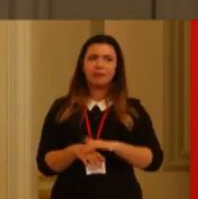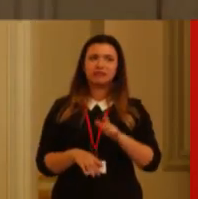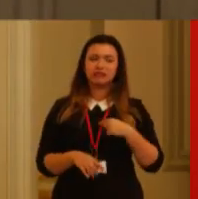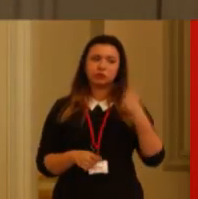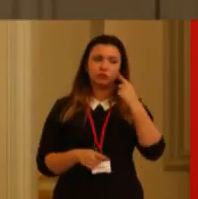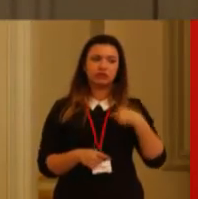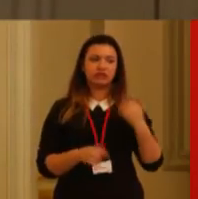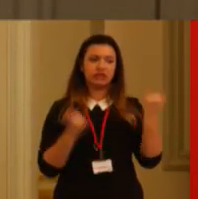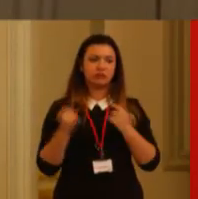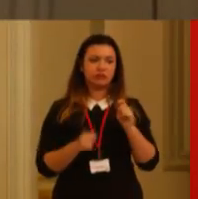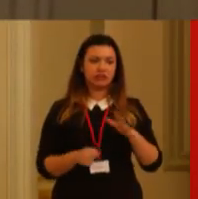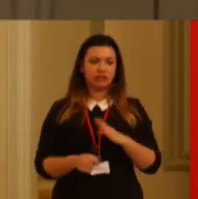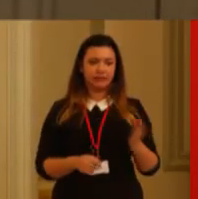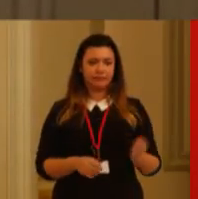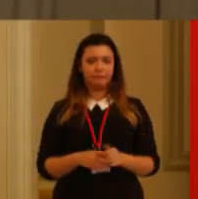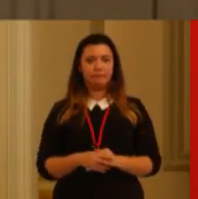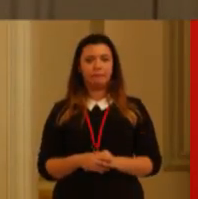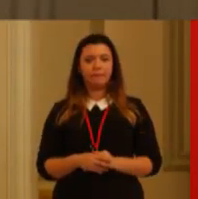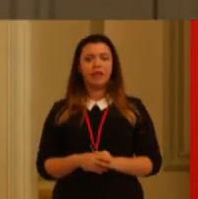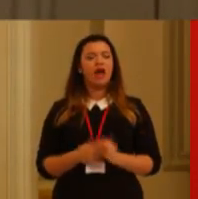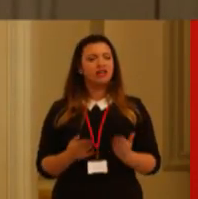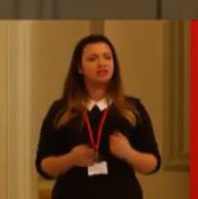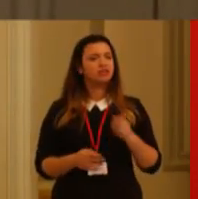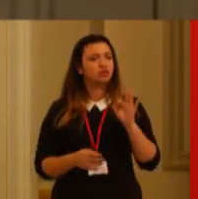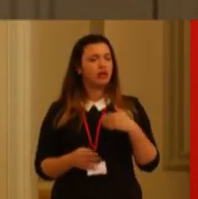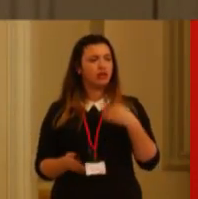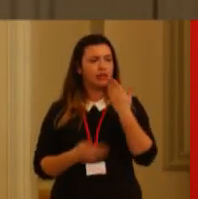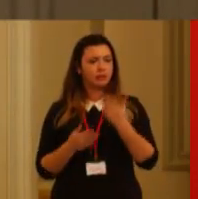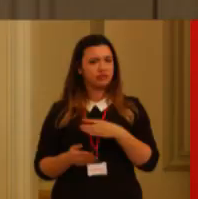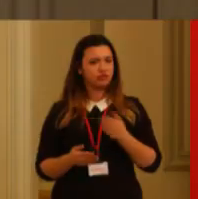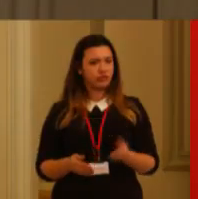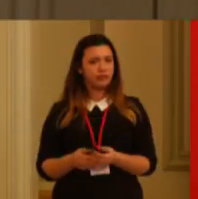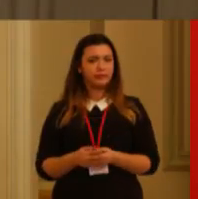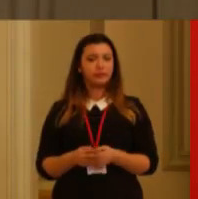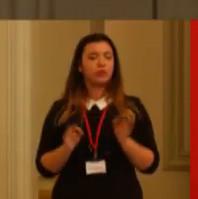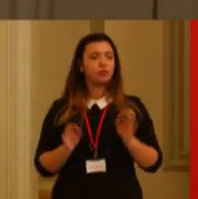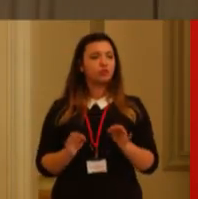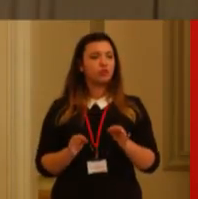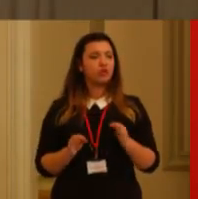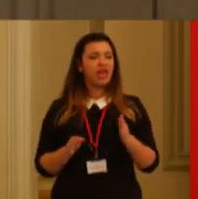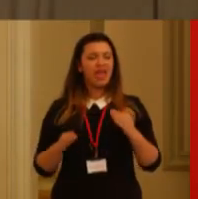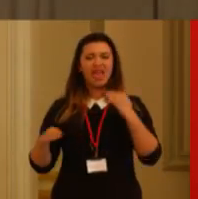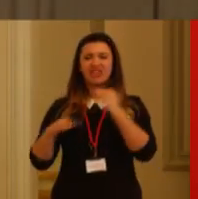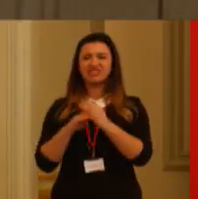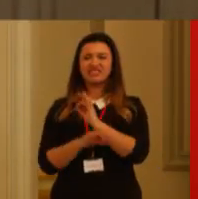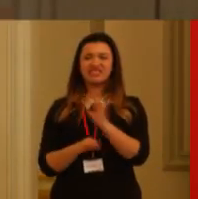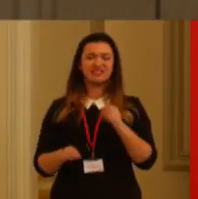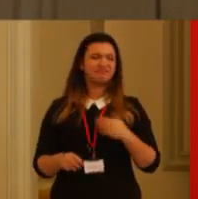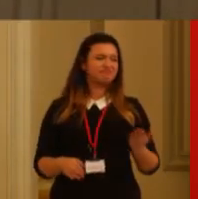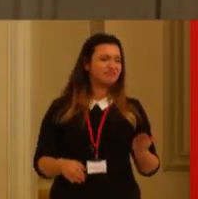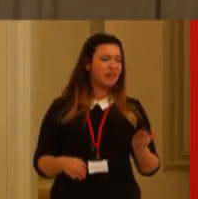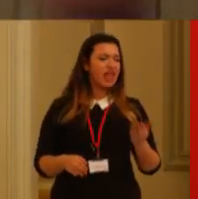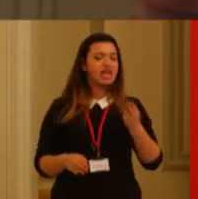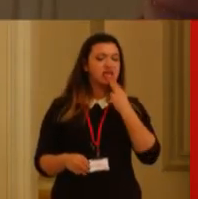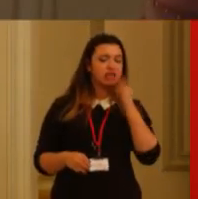it and how can we turn it into a source for empowerment? Hansen, I'd like to turn to you once again and ask you,